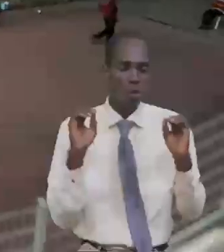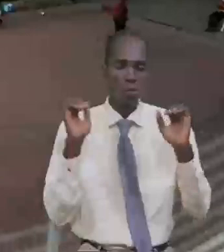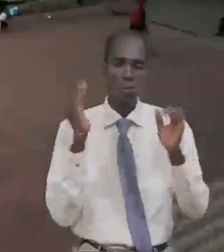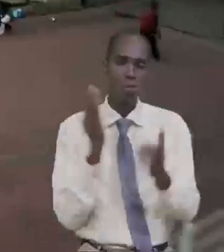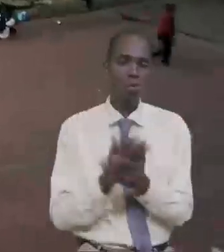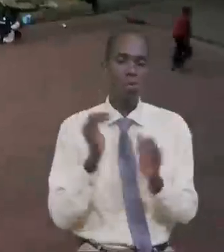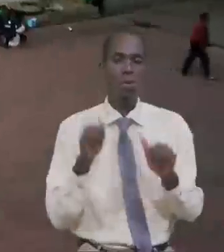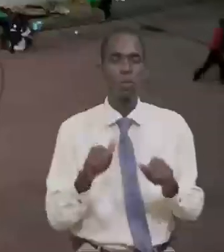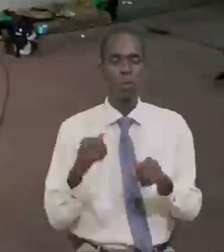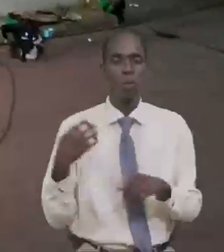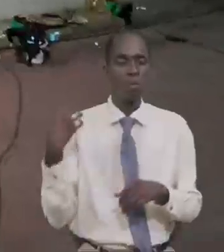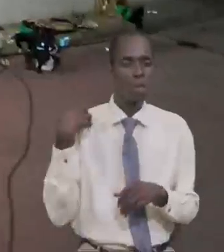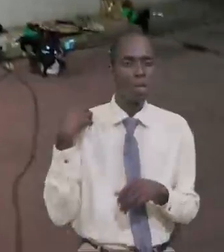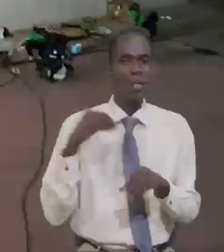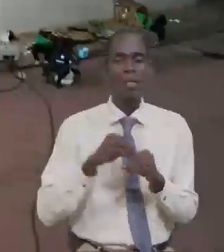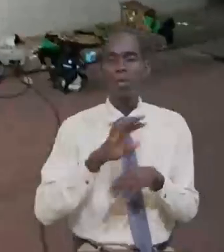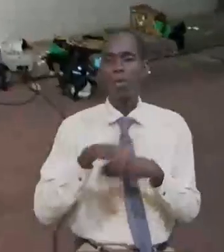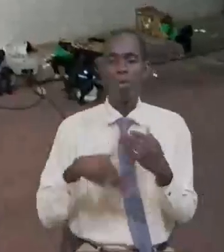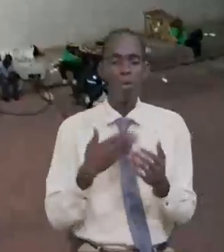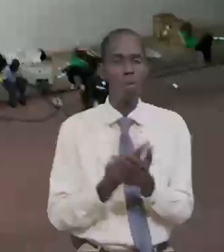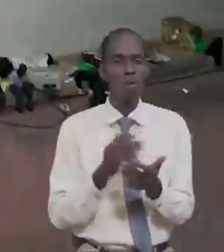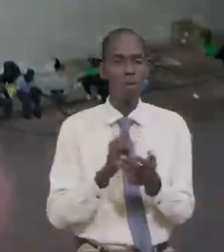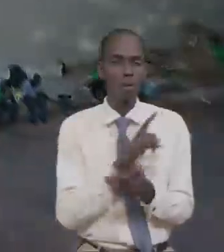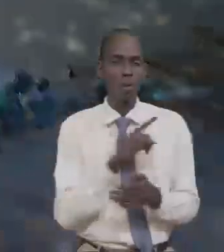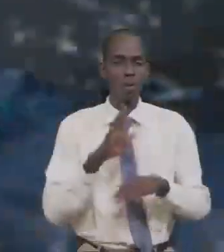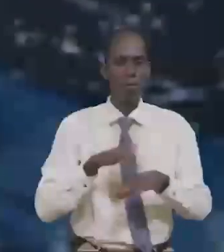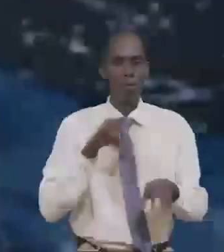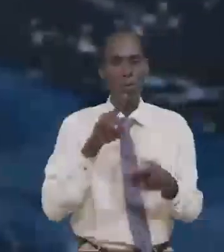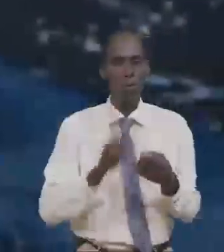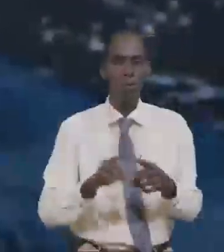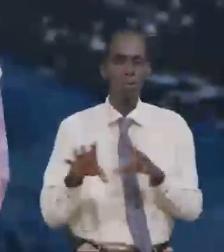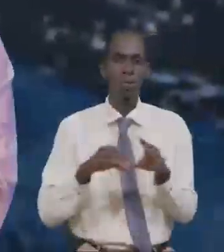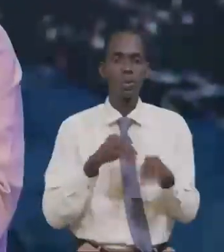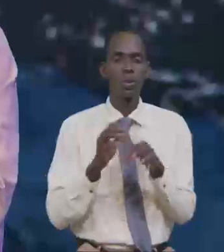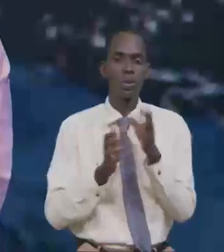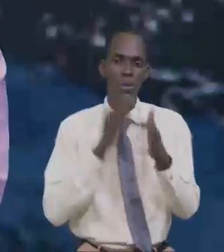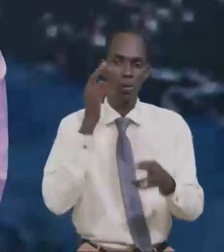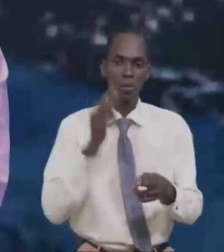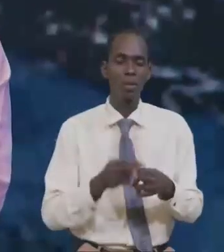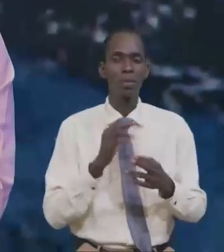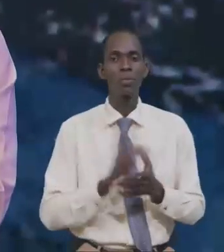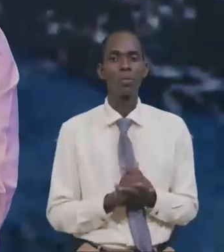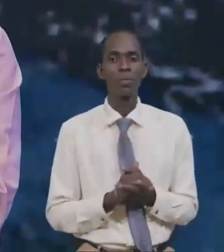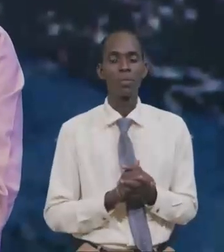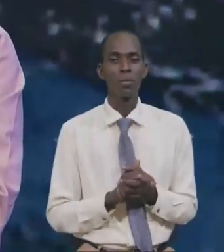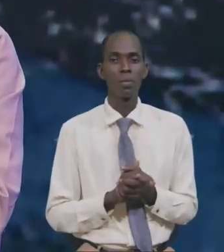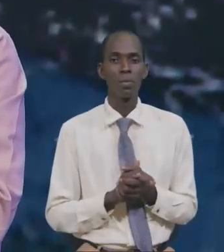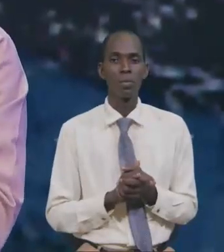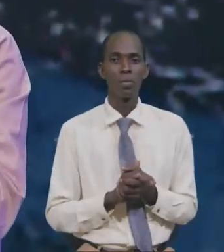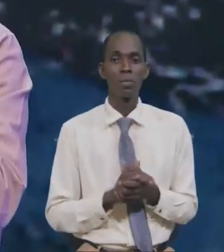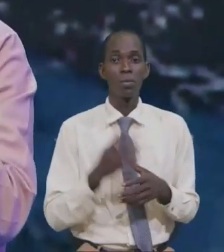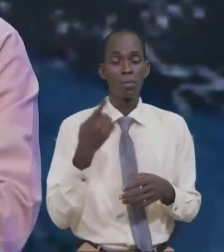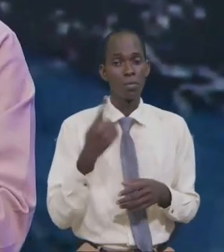The Pharisees and the Sadducees and the members of the Sanhedrin could have stopped Peter and